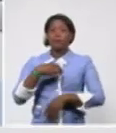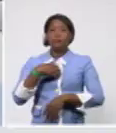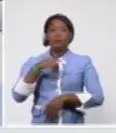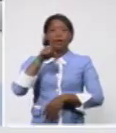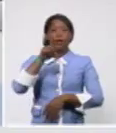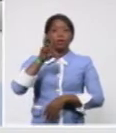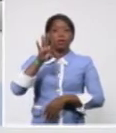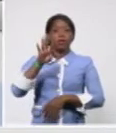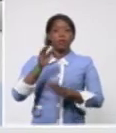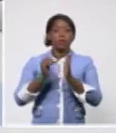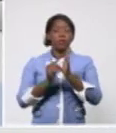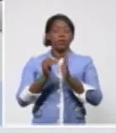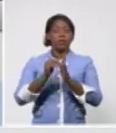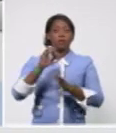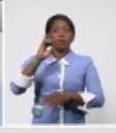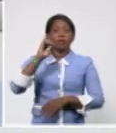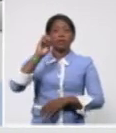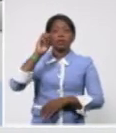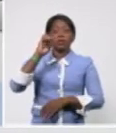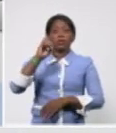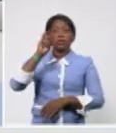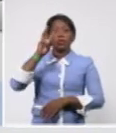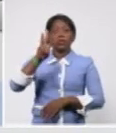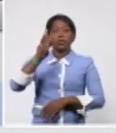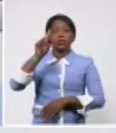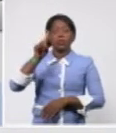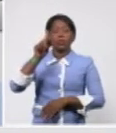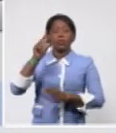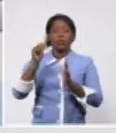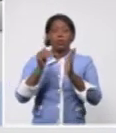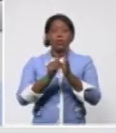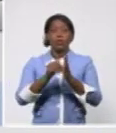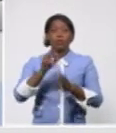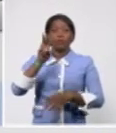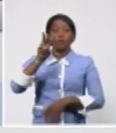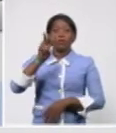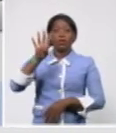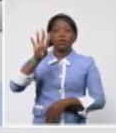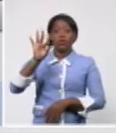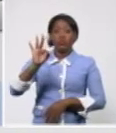52.66% of all cases worldwide, reported